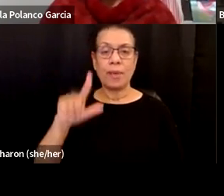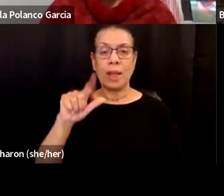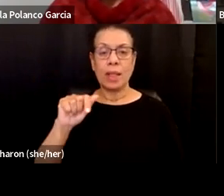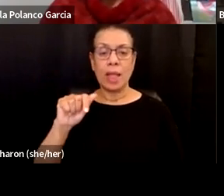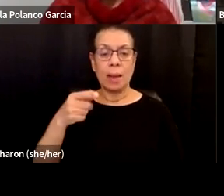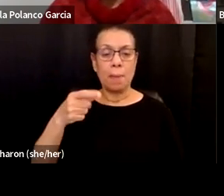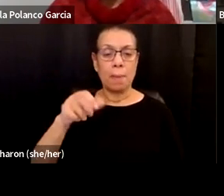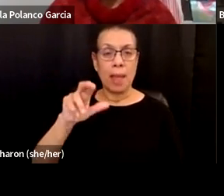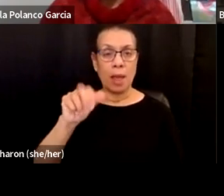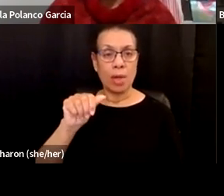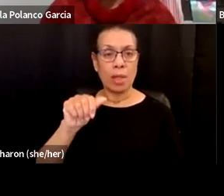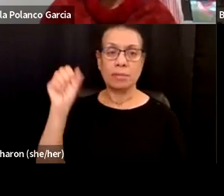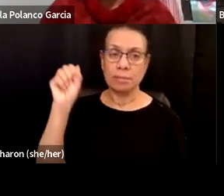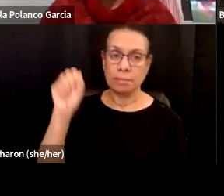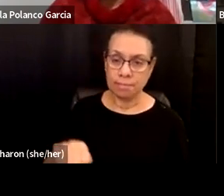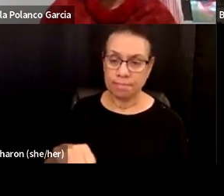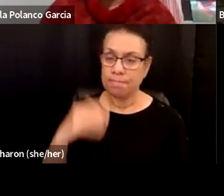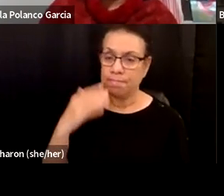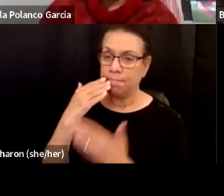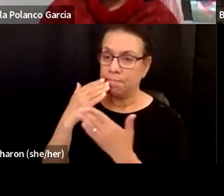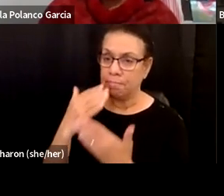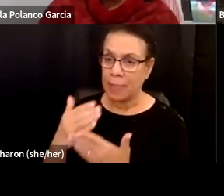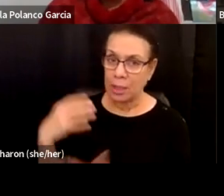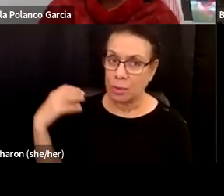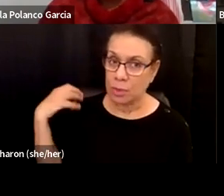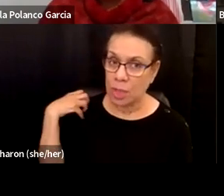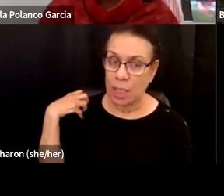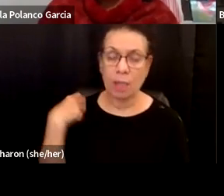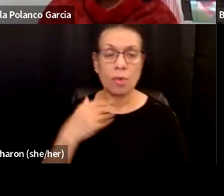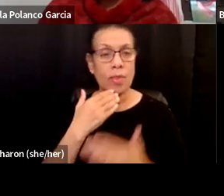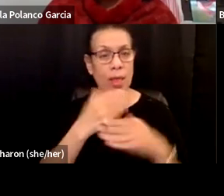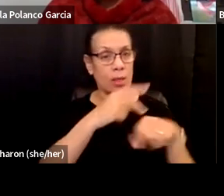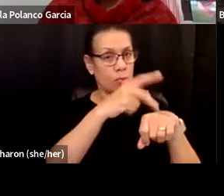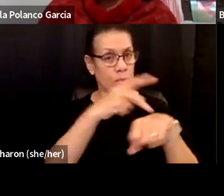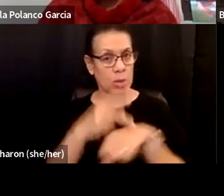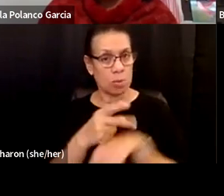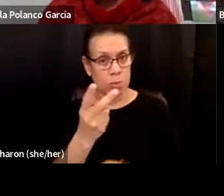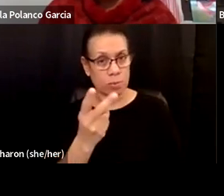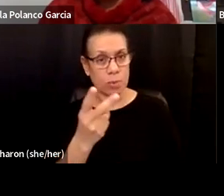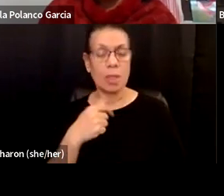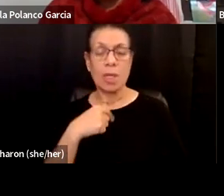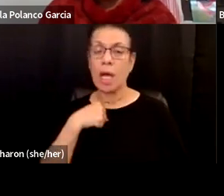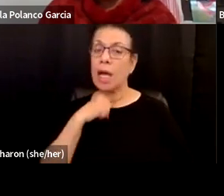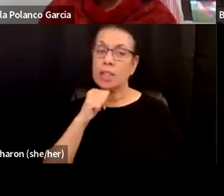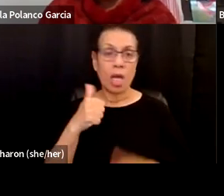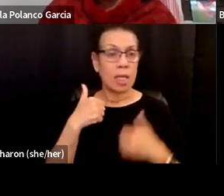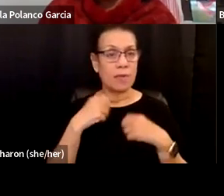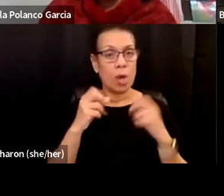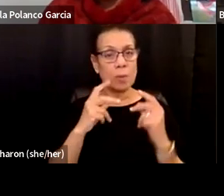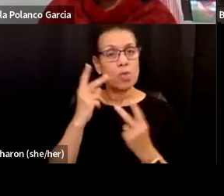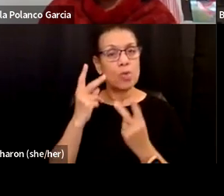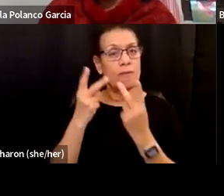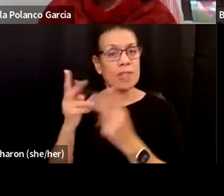thank you madam chair and thank you to both of our principals here today i haven't had the opportunity to visit your